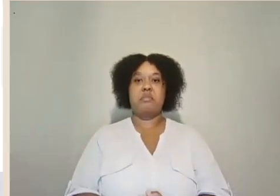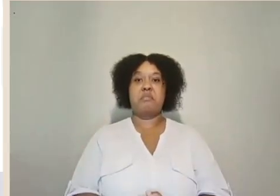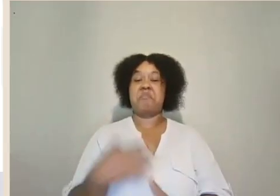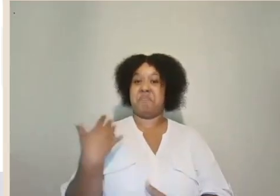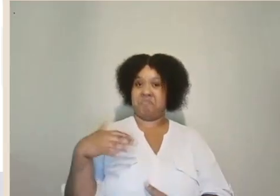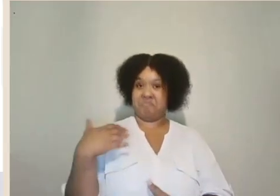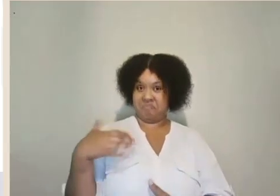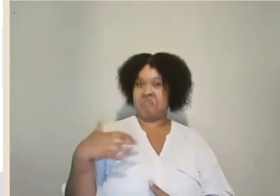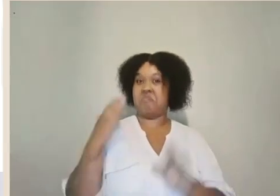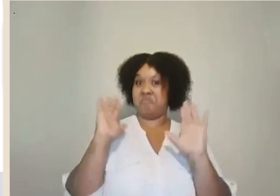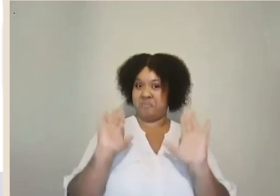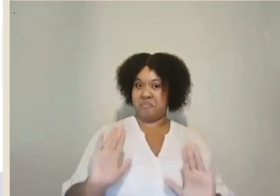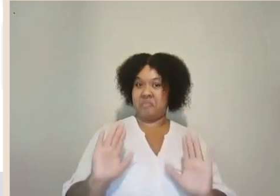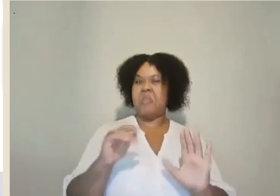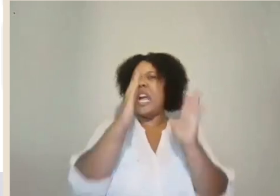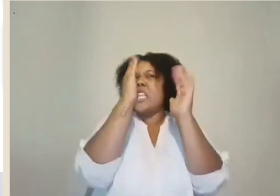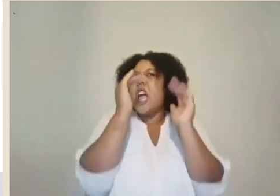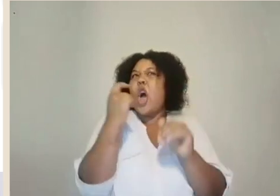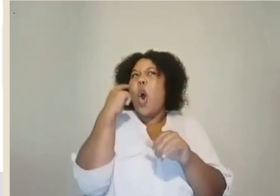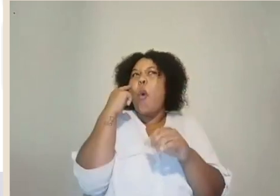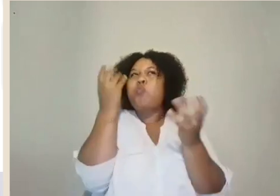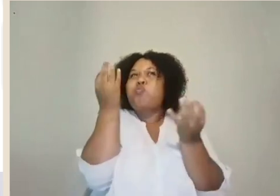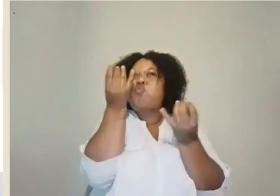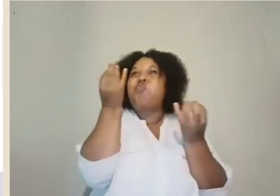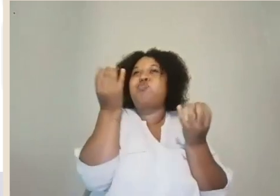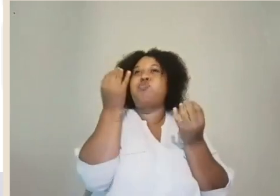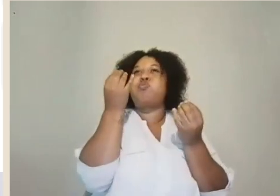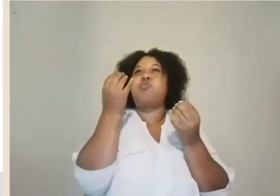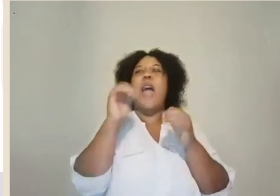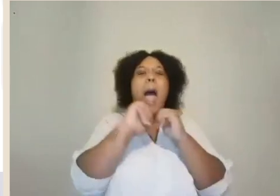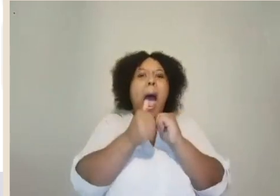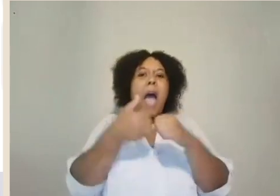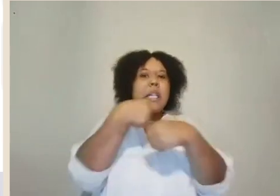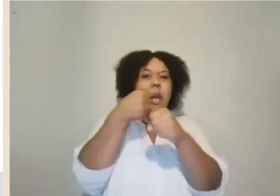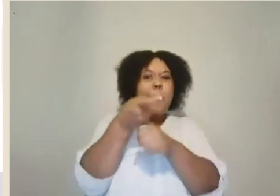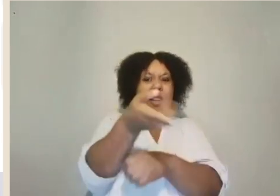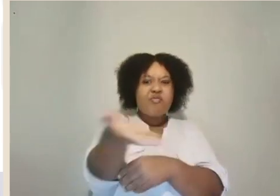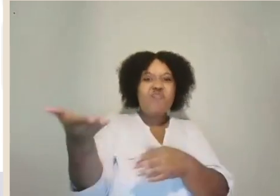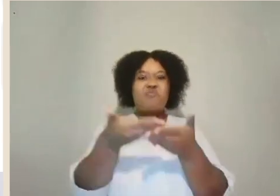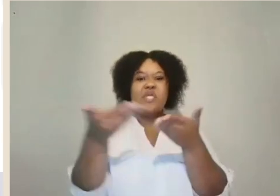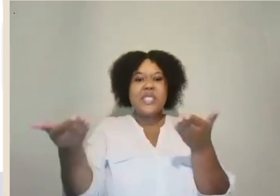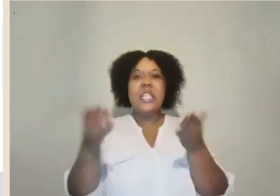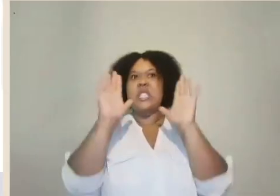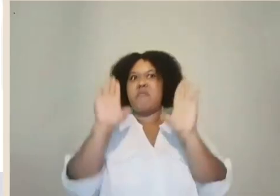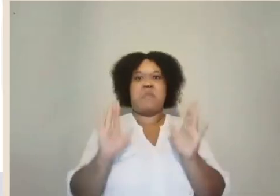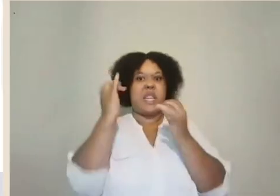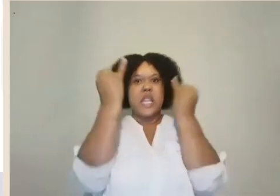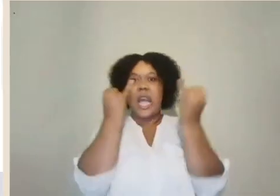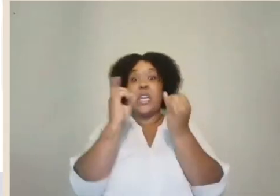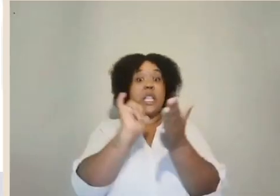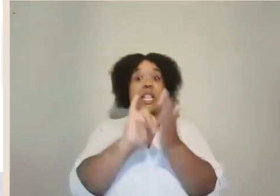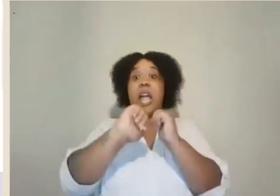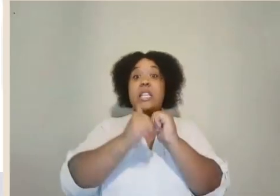Awesome, awesome. I hope we're thinking about this and thinking about what it would look like to actually create these things, because we have some really great ideas here. And this is how the business started. It